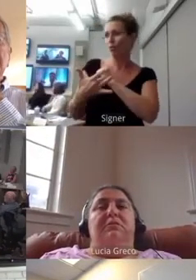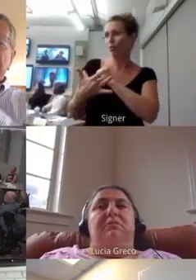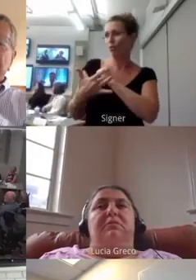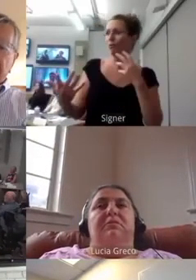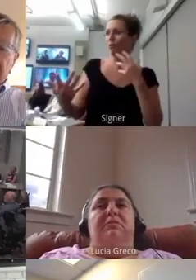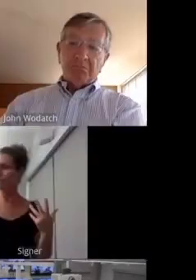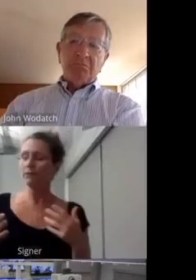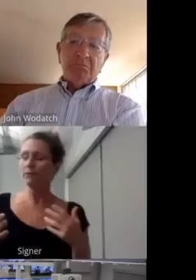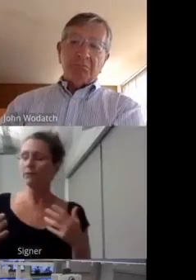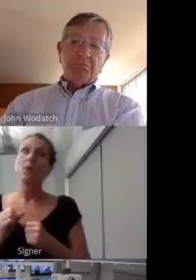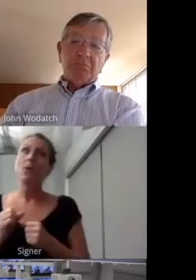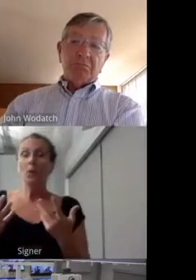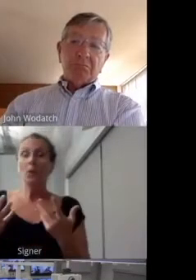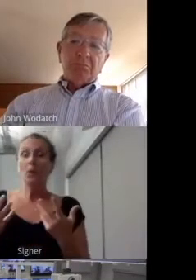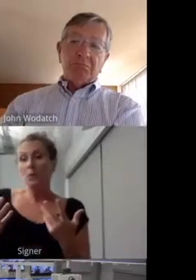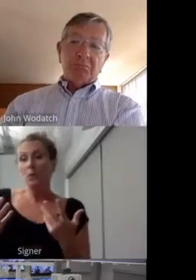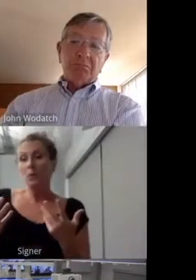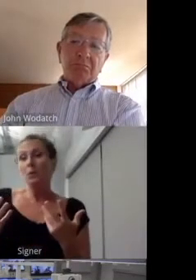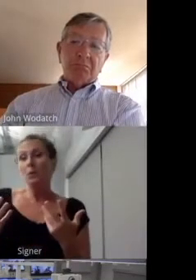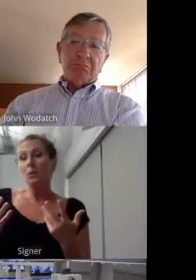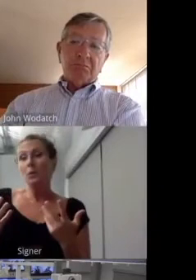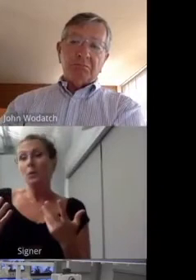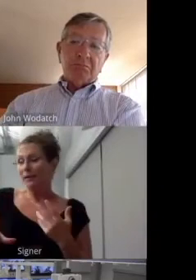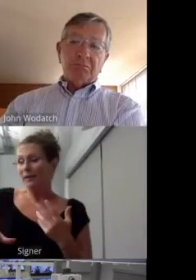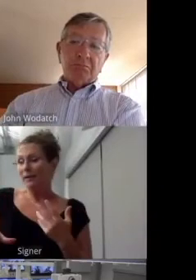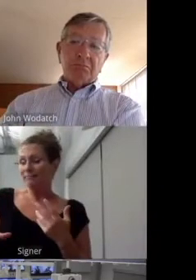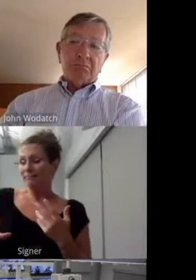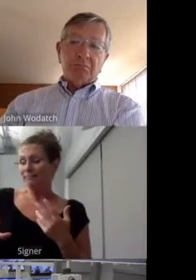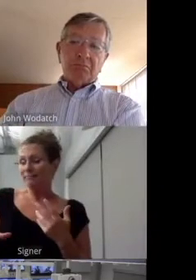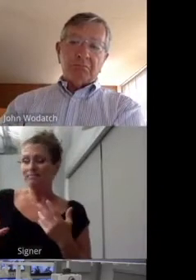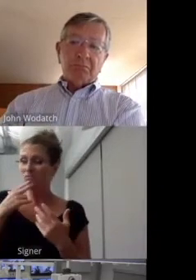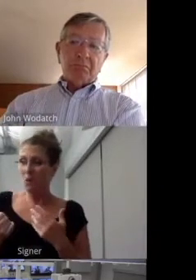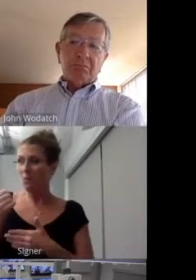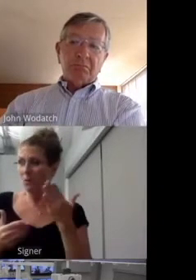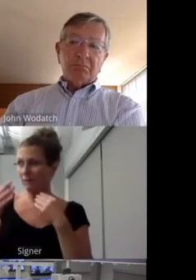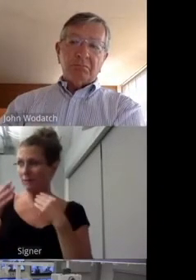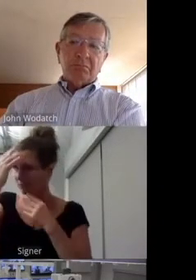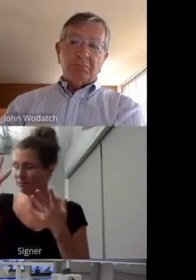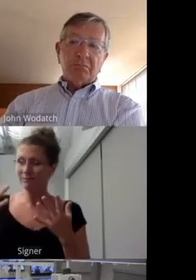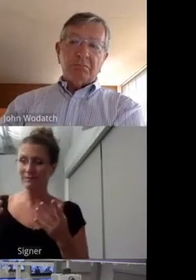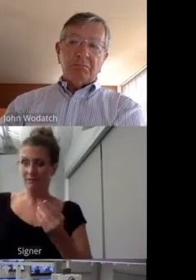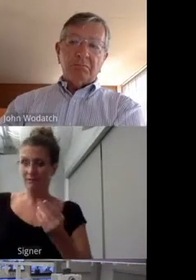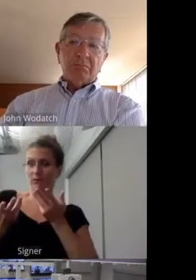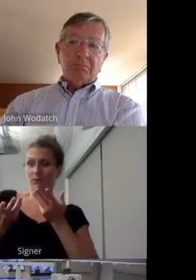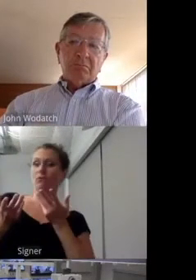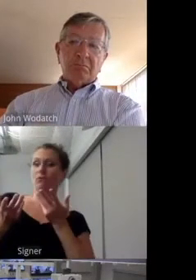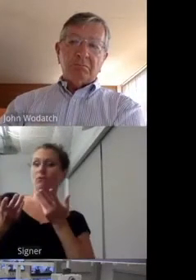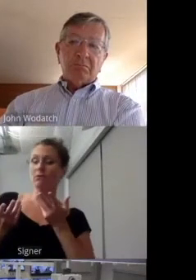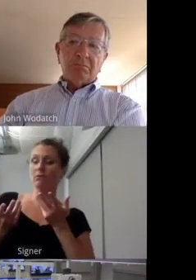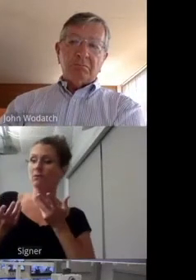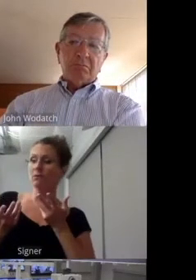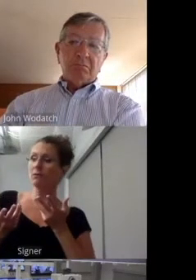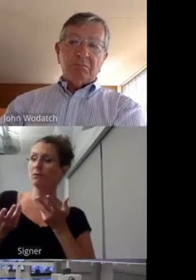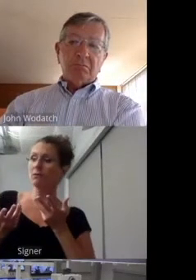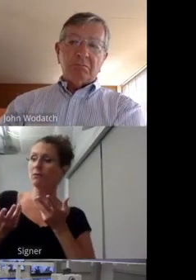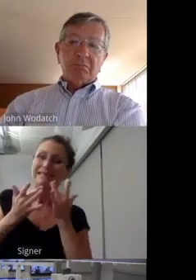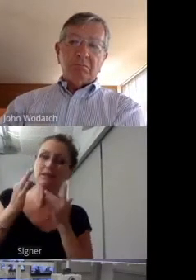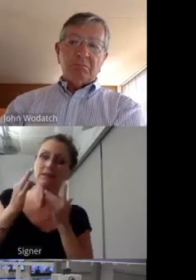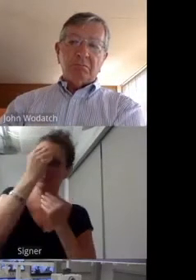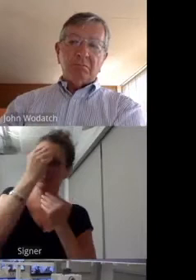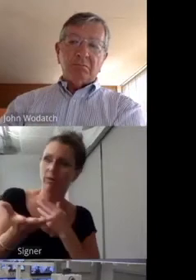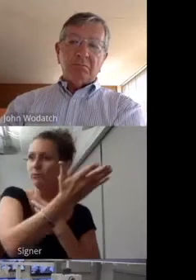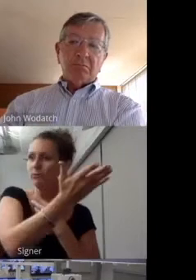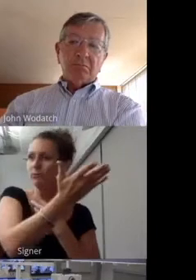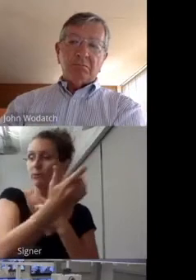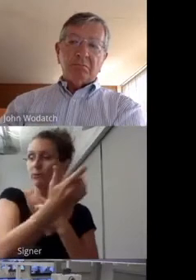that small piece of information tells me that there's a lot of lack of information out there. And I know even going to